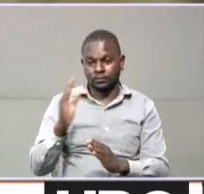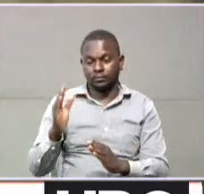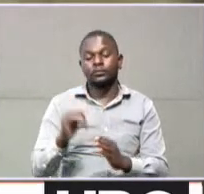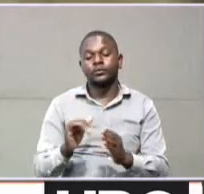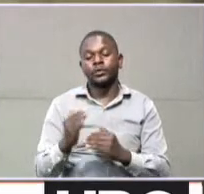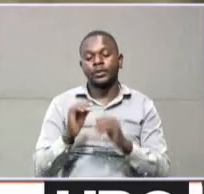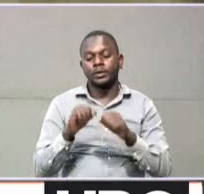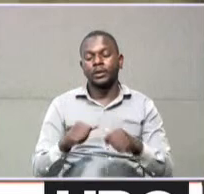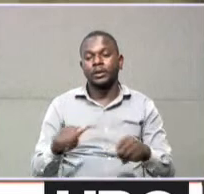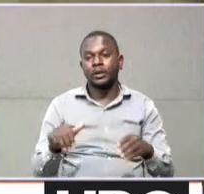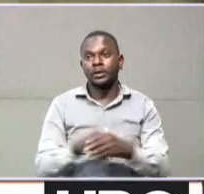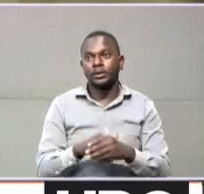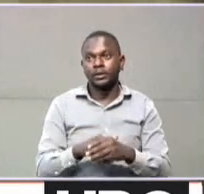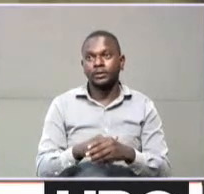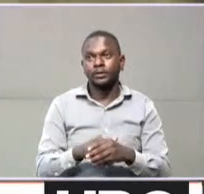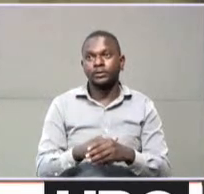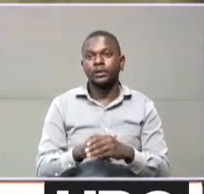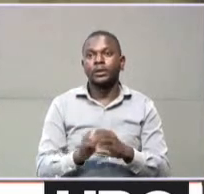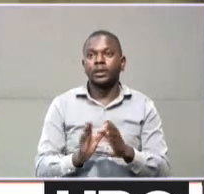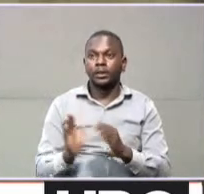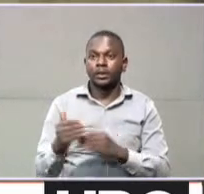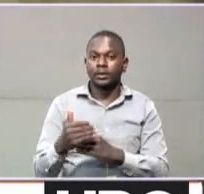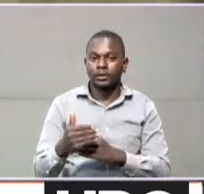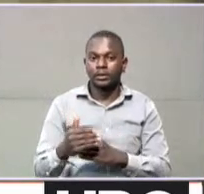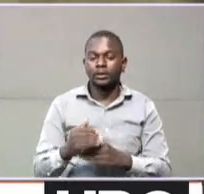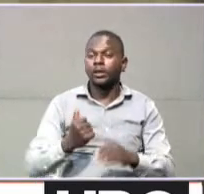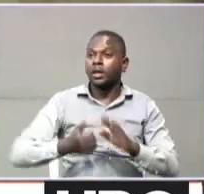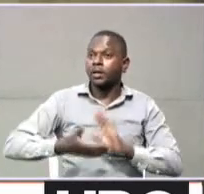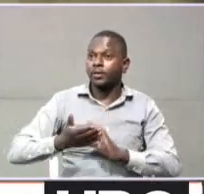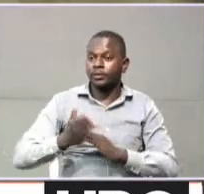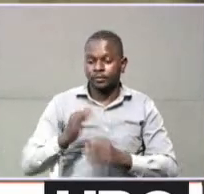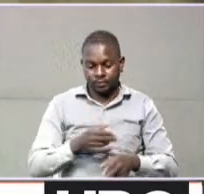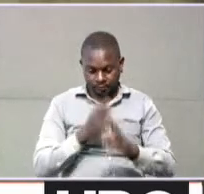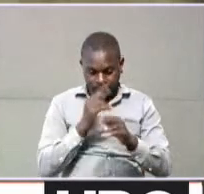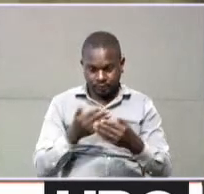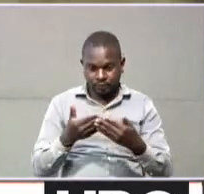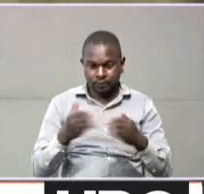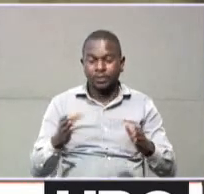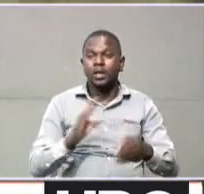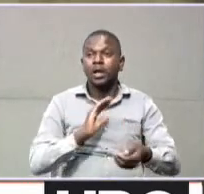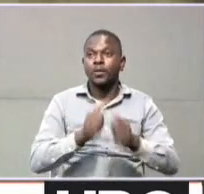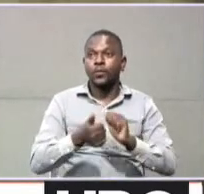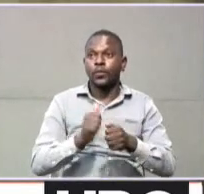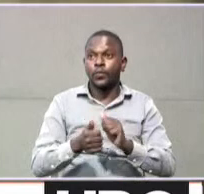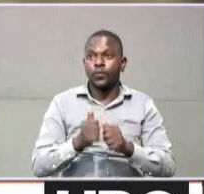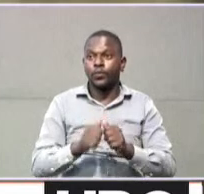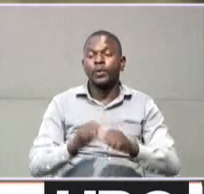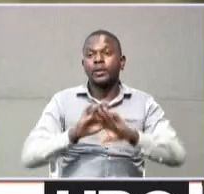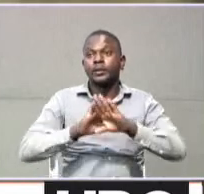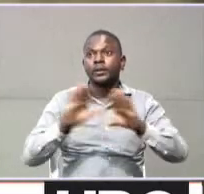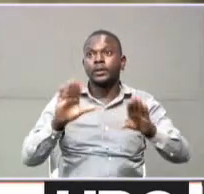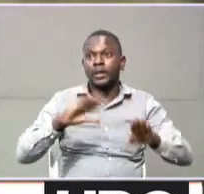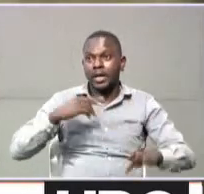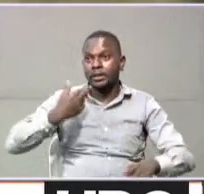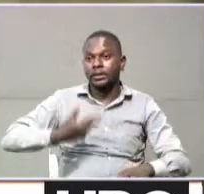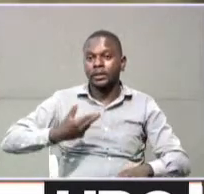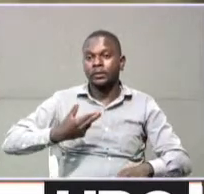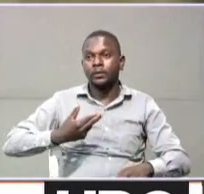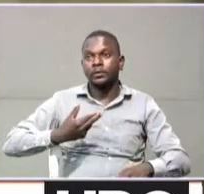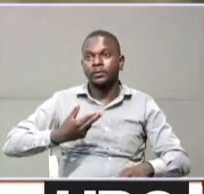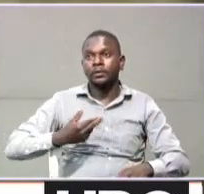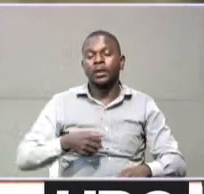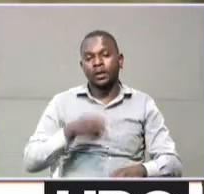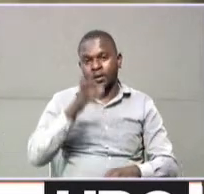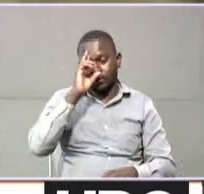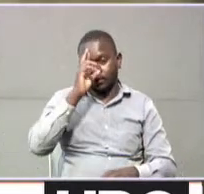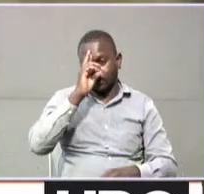access number two honorable minister a quick one before i open up the debate for which i need a clear answer i